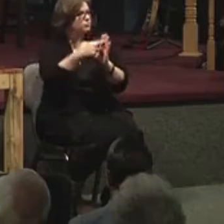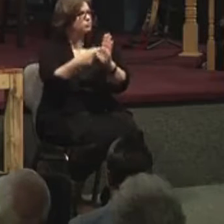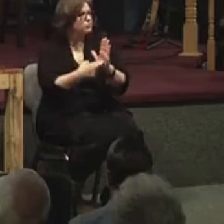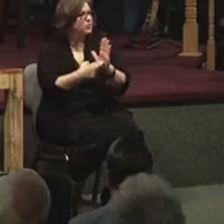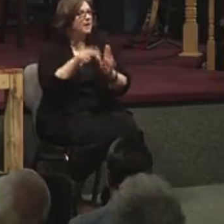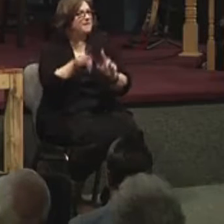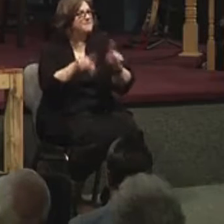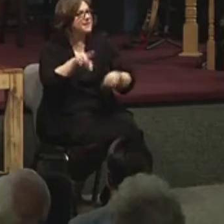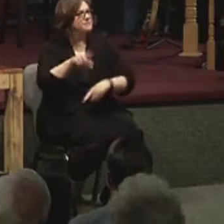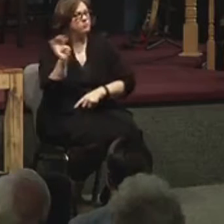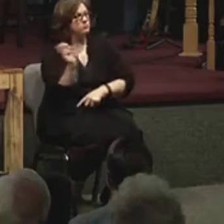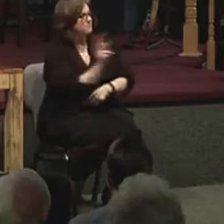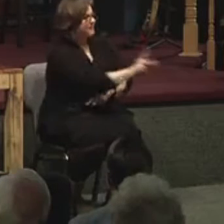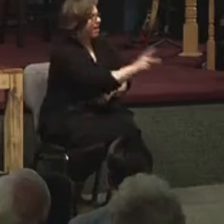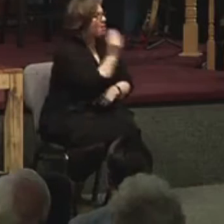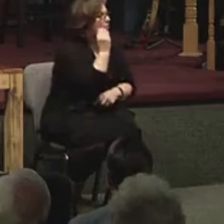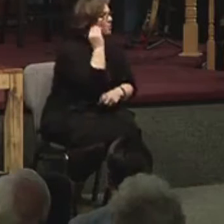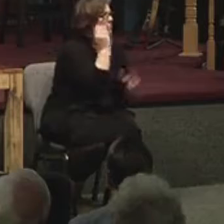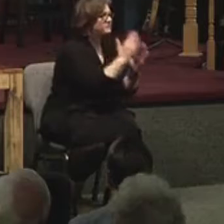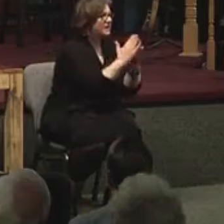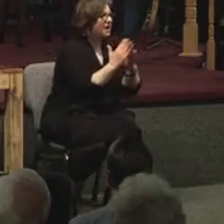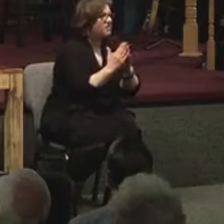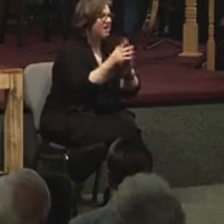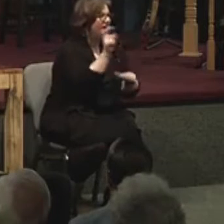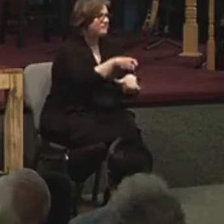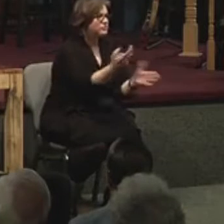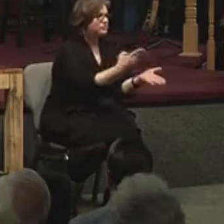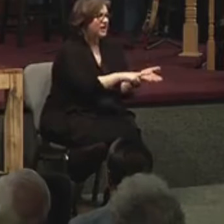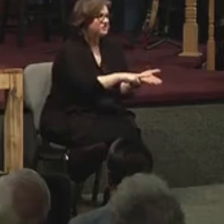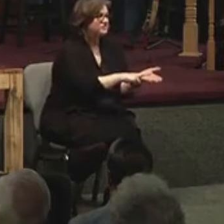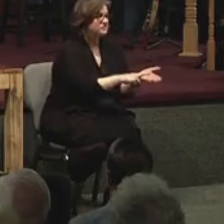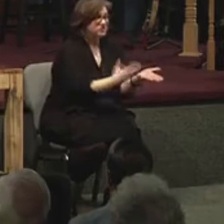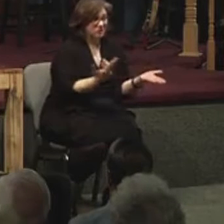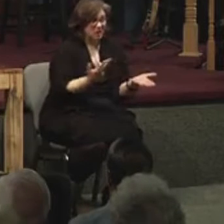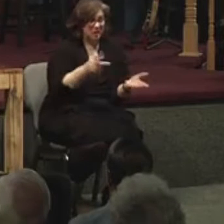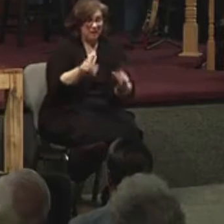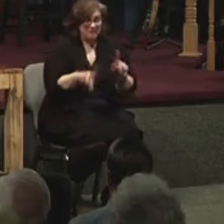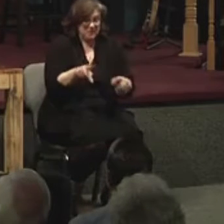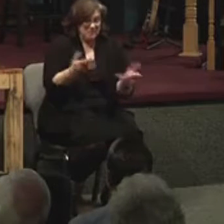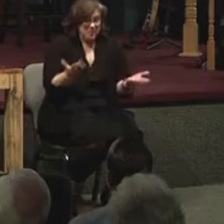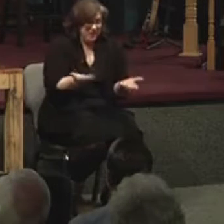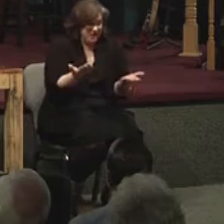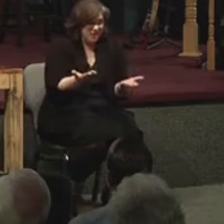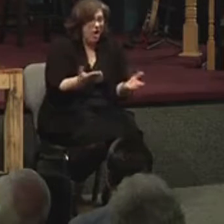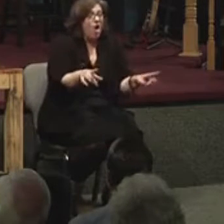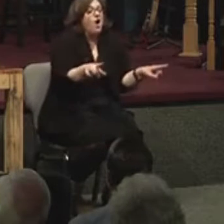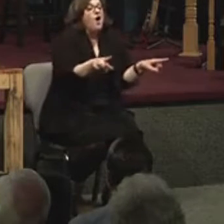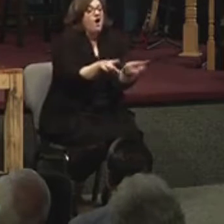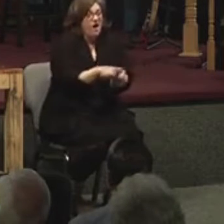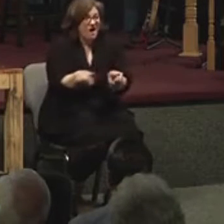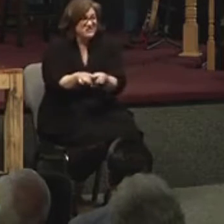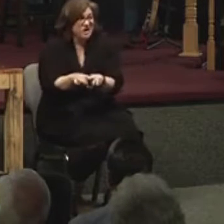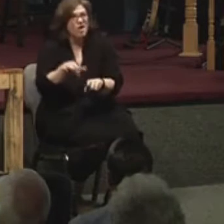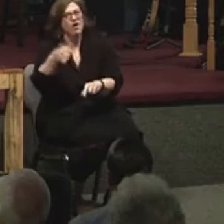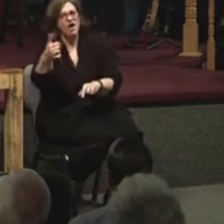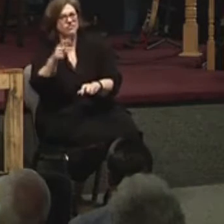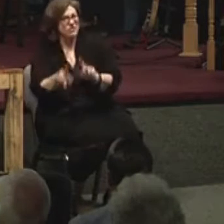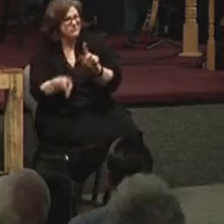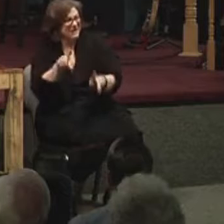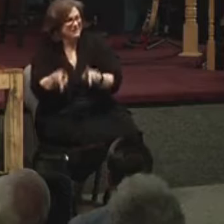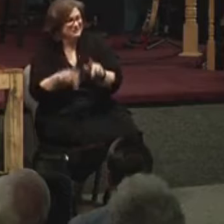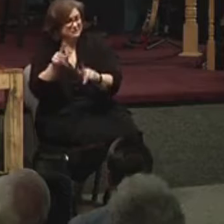to register for something. It wouldn't just be the people who live here who are here, but it would be people coming from all sorts of other places that have moved